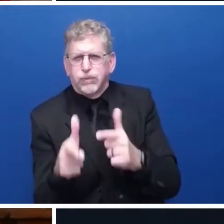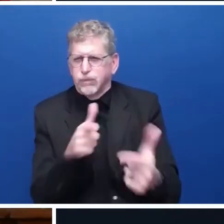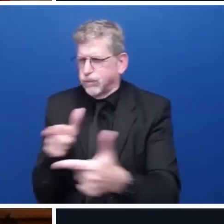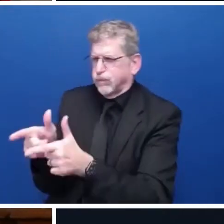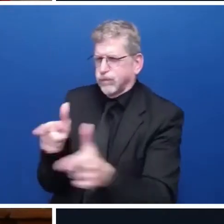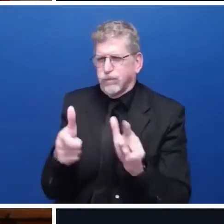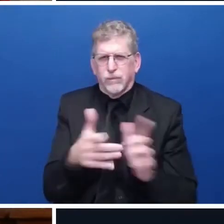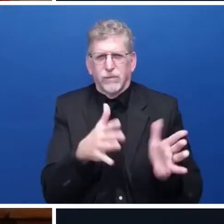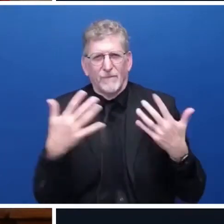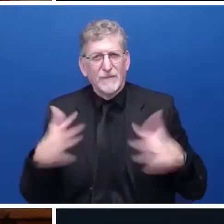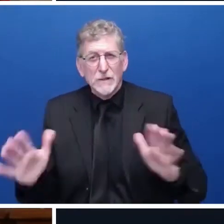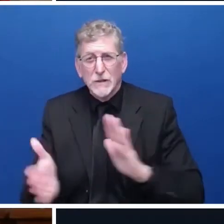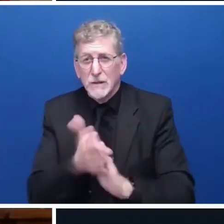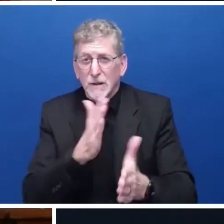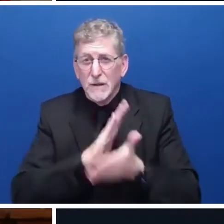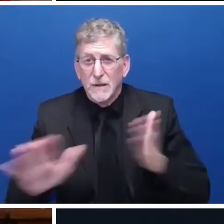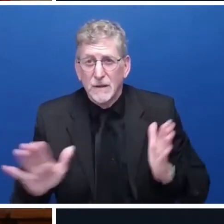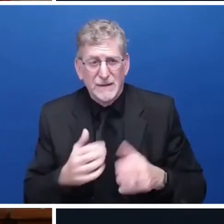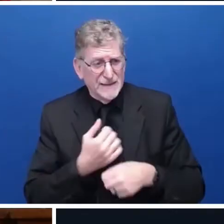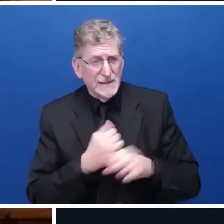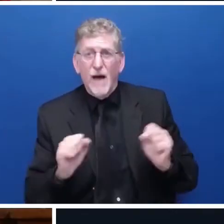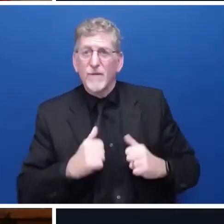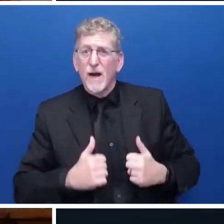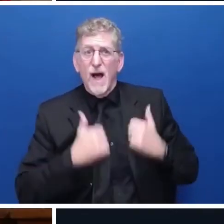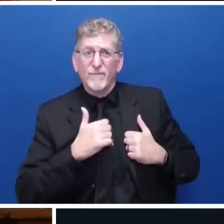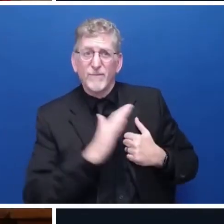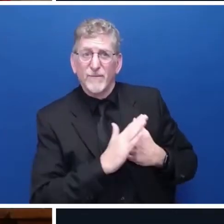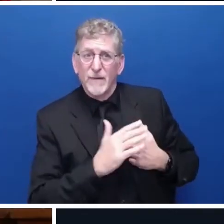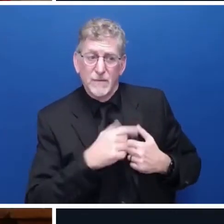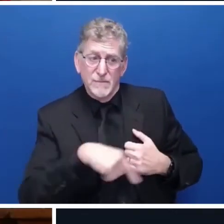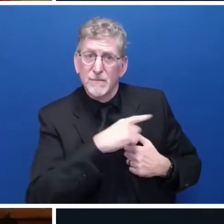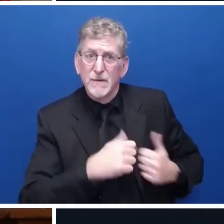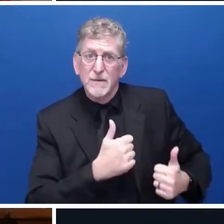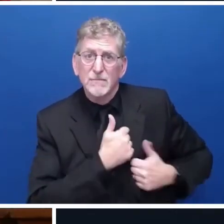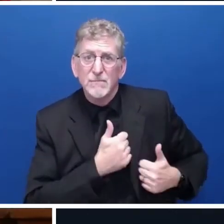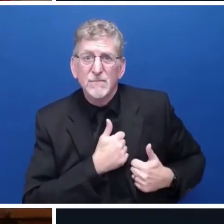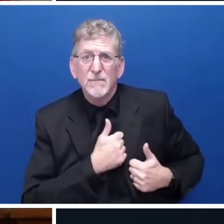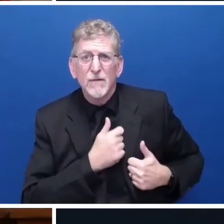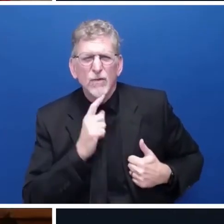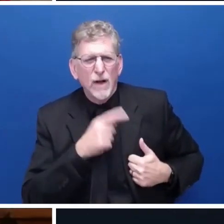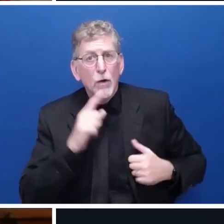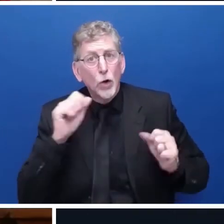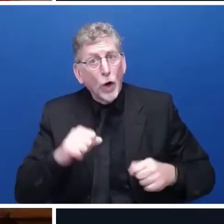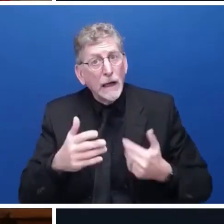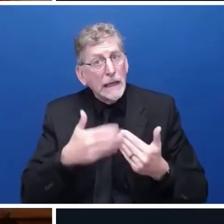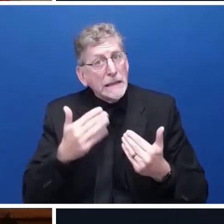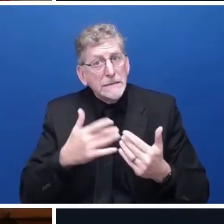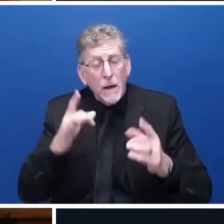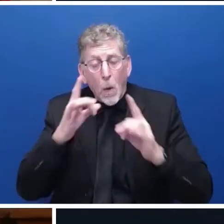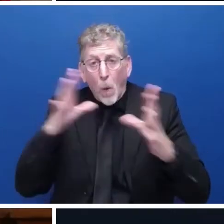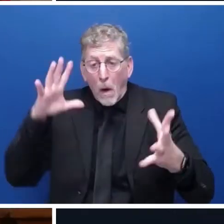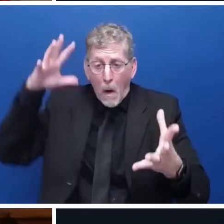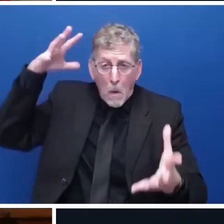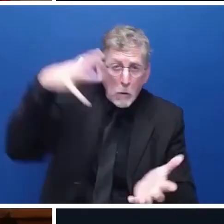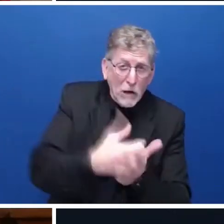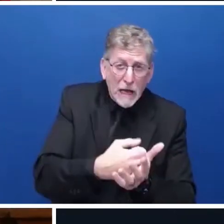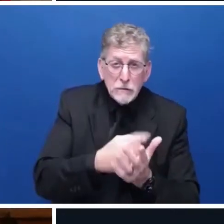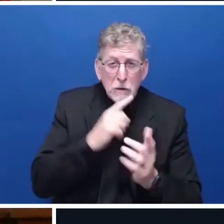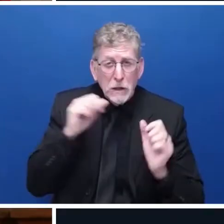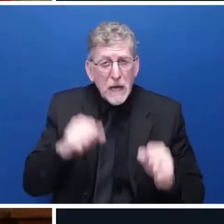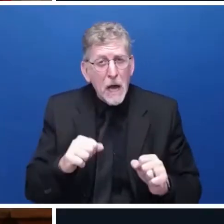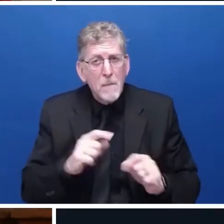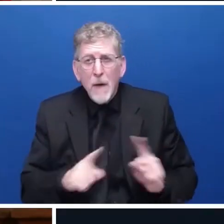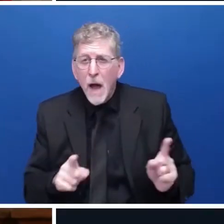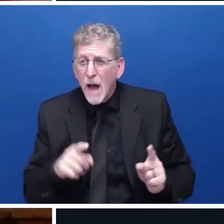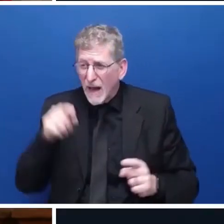been a catastrophic crash deep in enemy territory. Only after safely landing the helicopter with